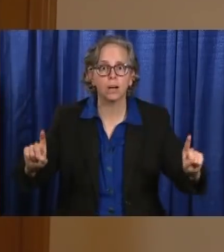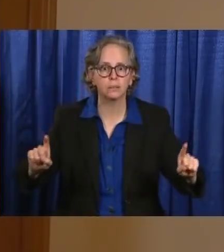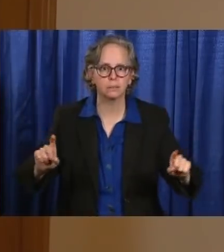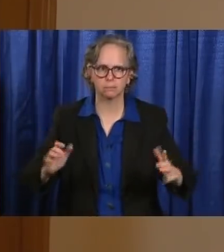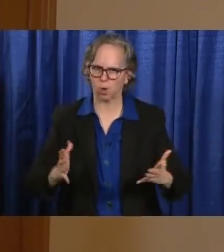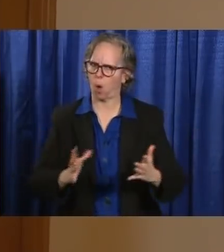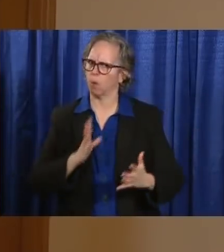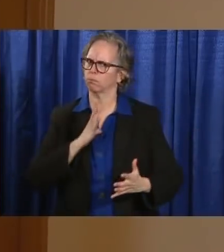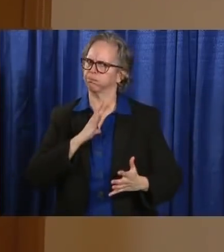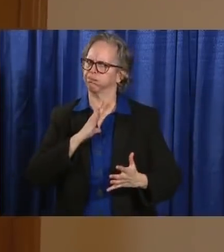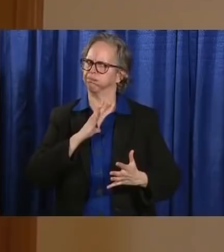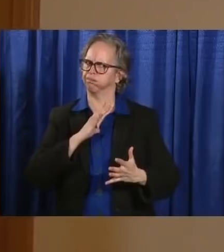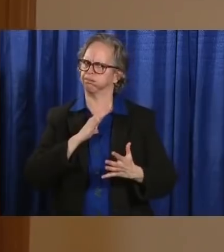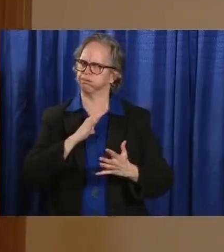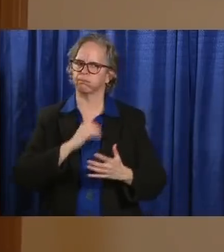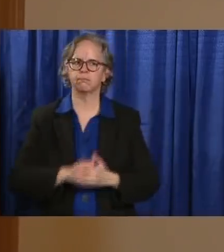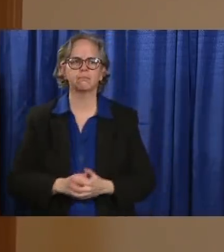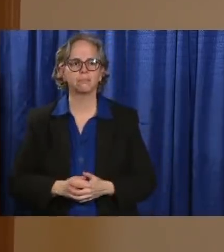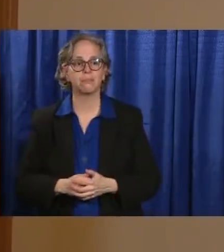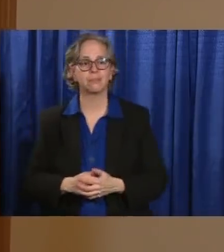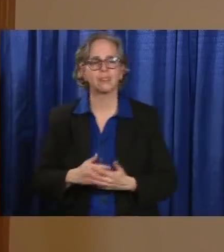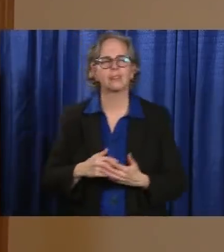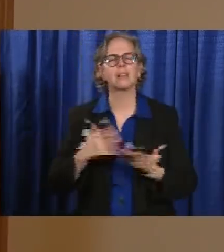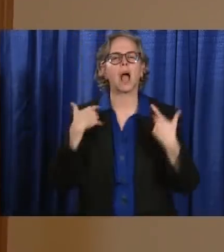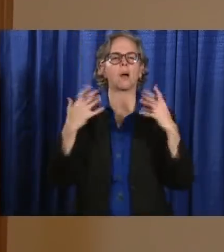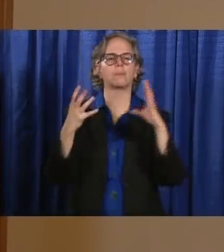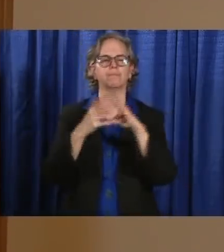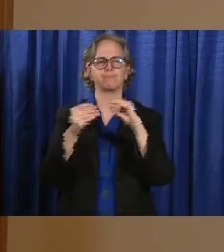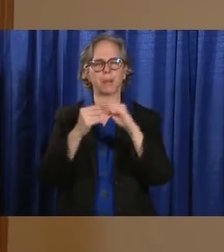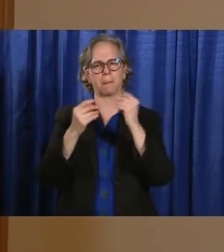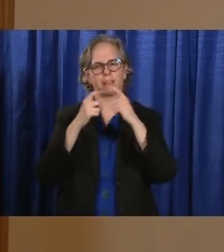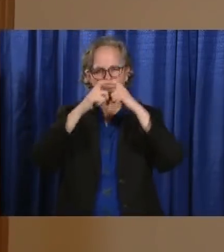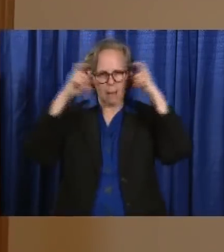So I'd like to talk a little bit now about masks.